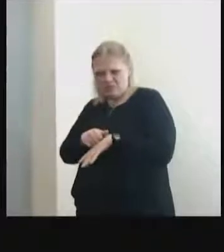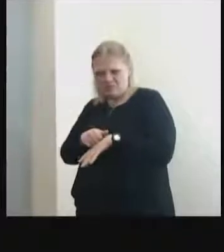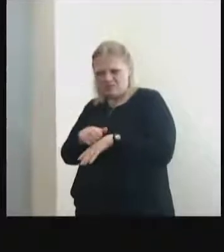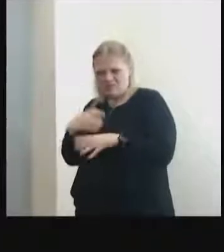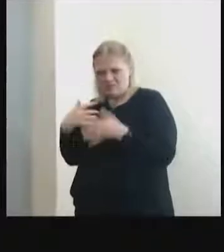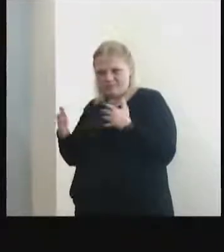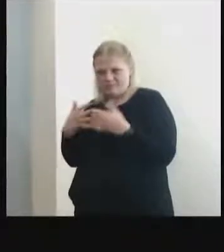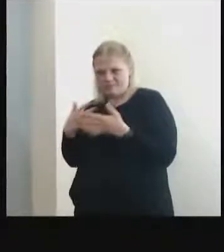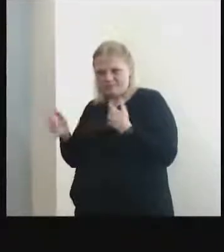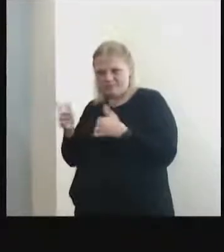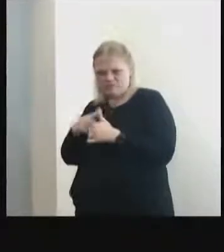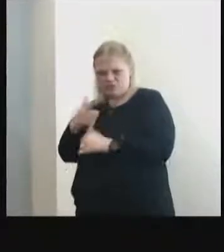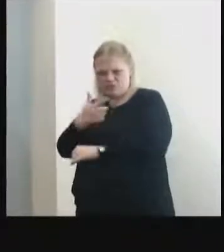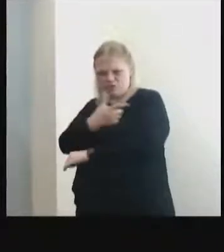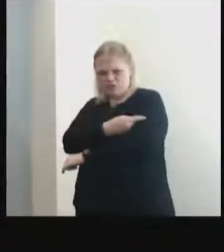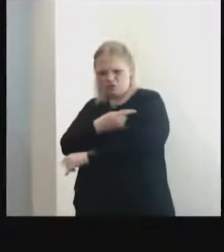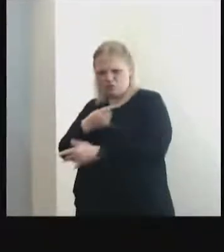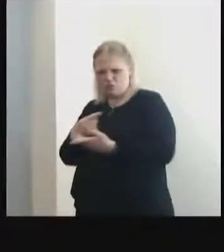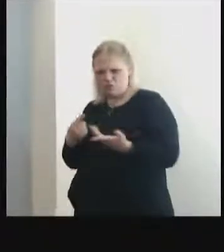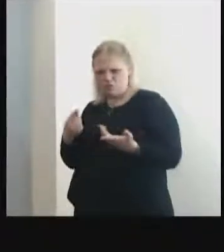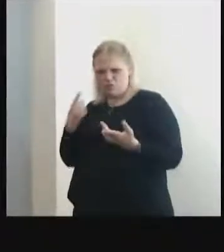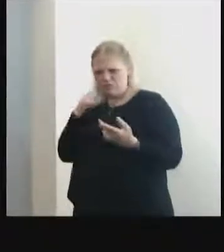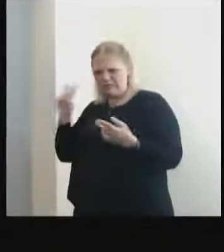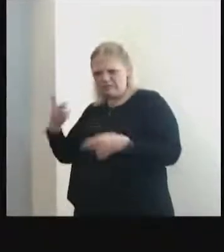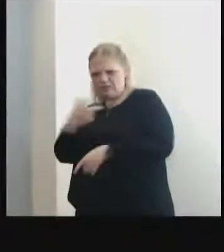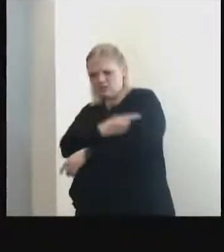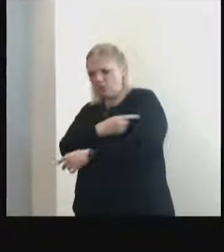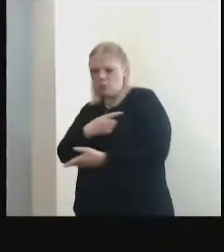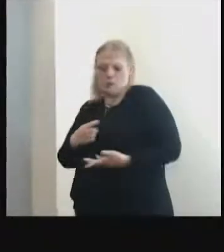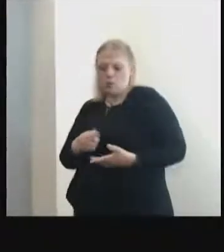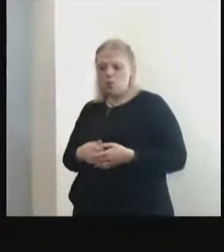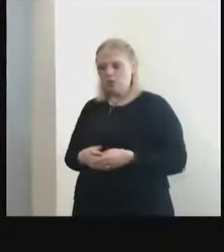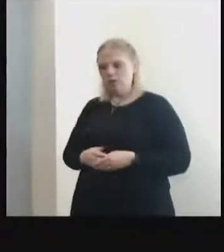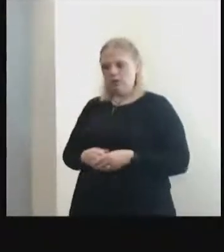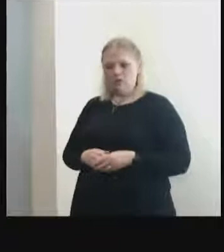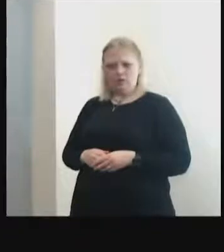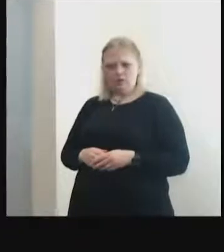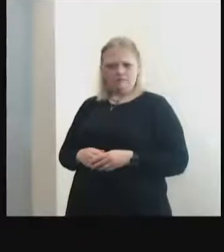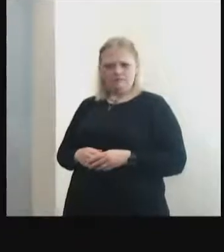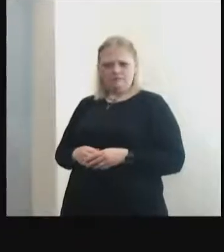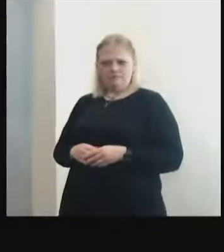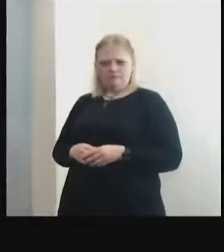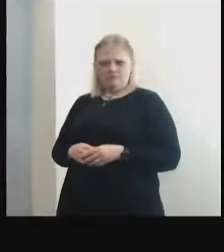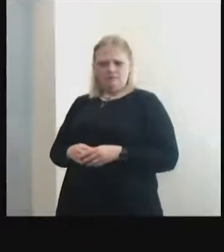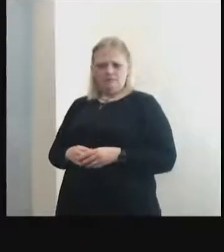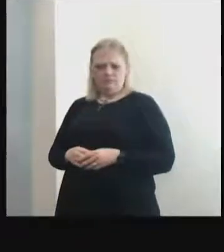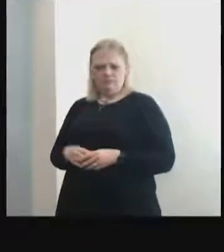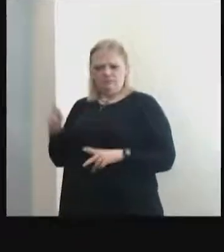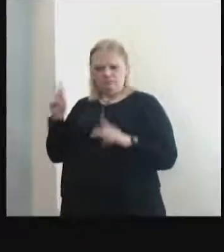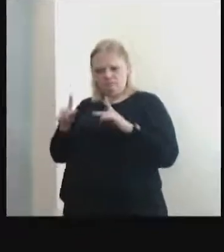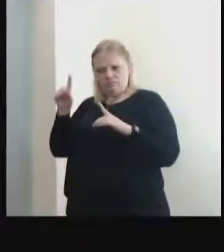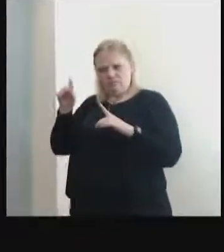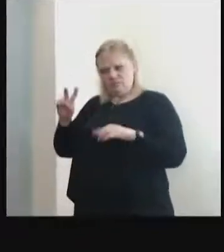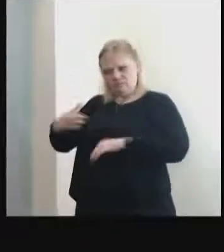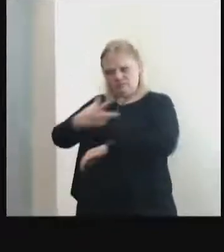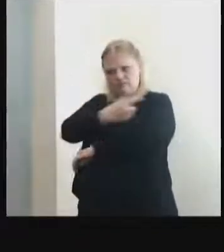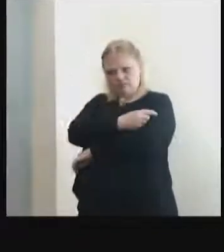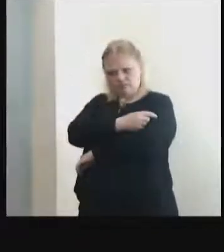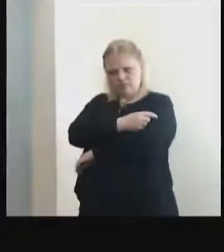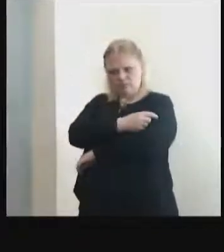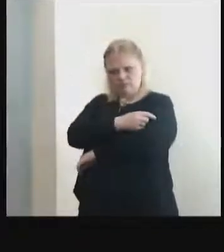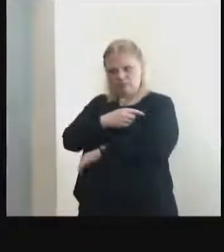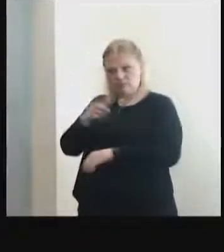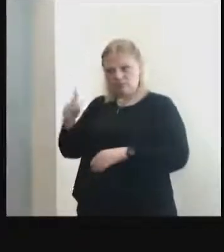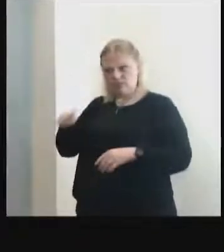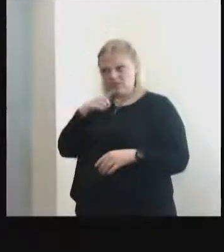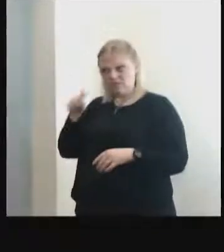their first dose, for their second dose. So with people needing to get that second dose, are they being